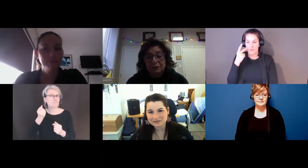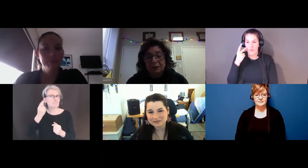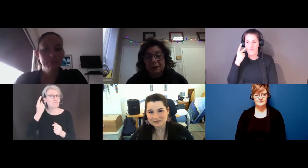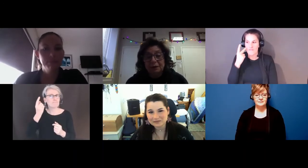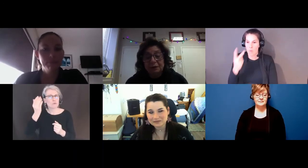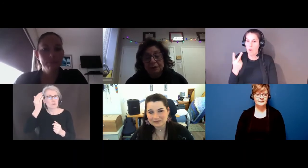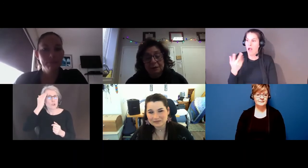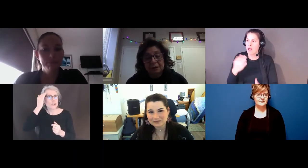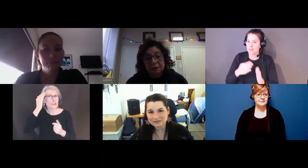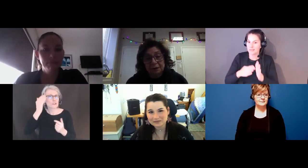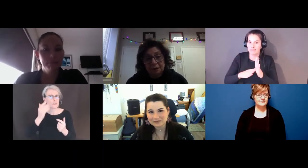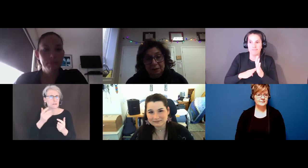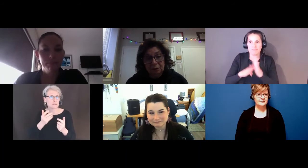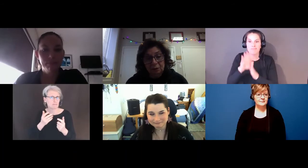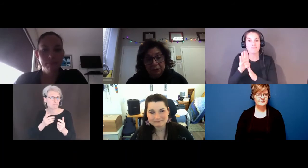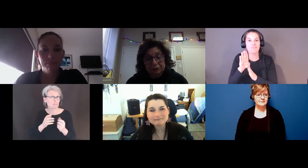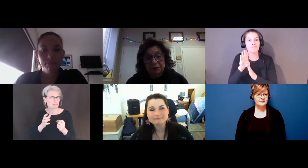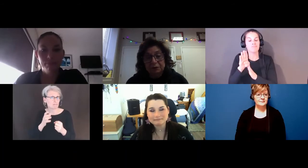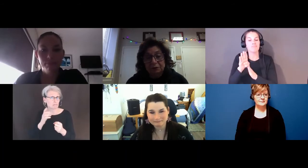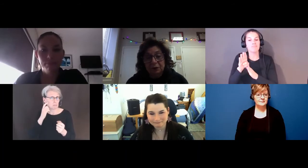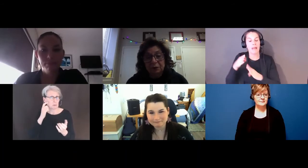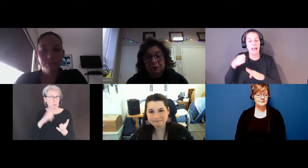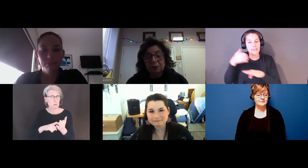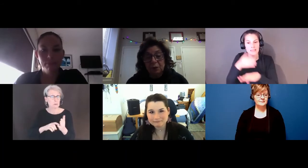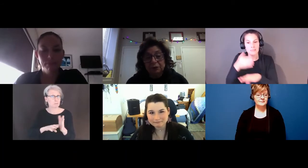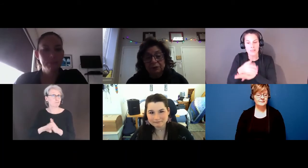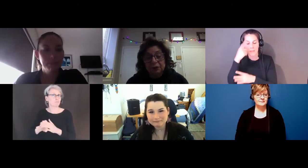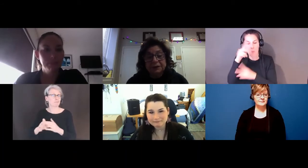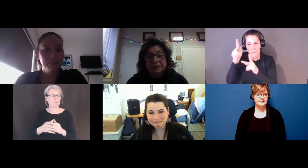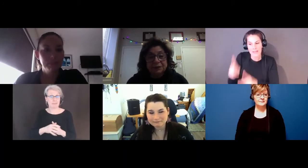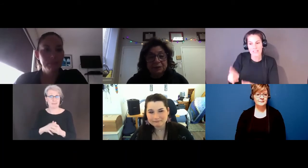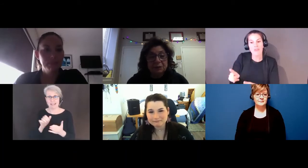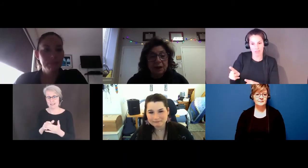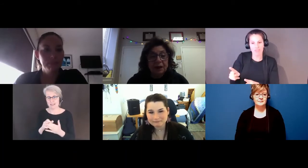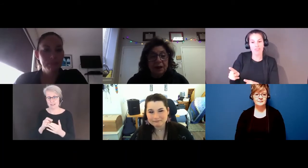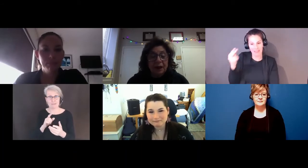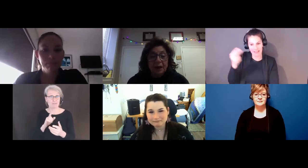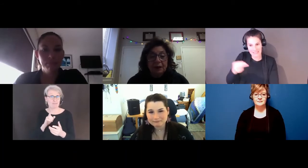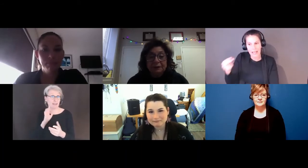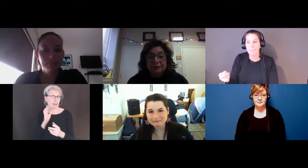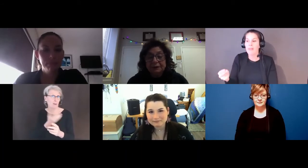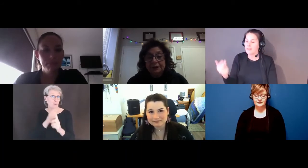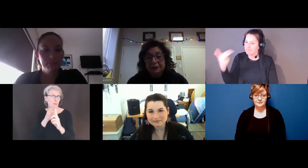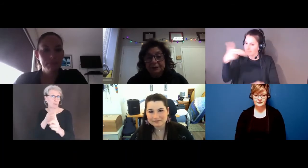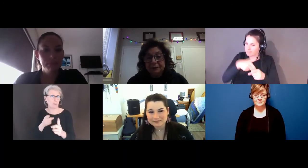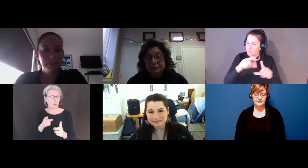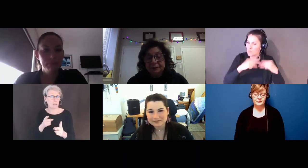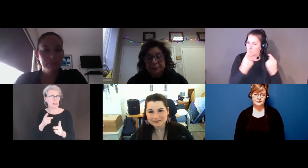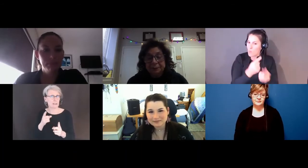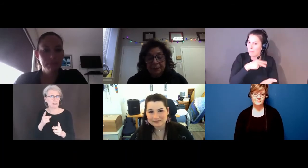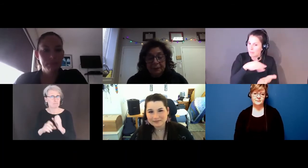which we think is wonderful. This is what we're trying to do. And